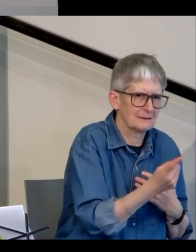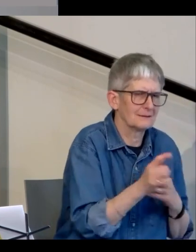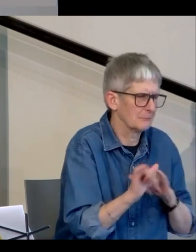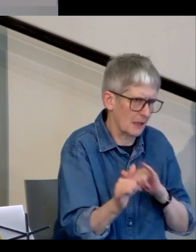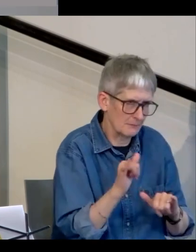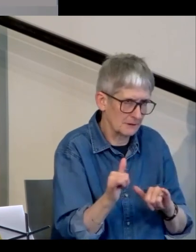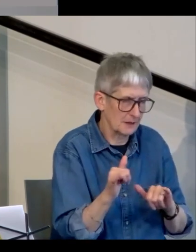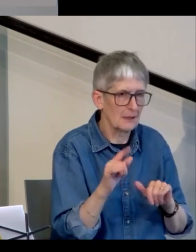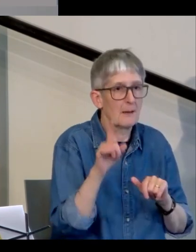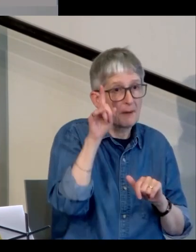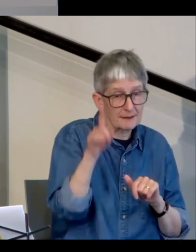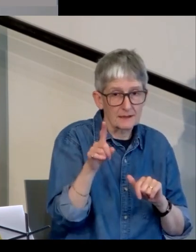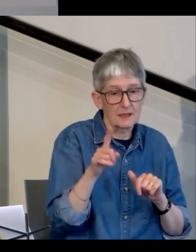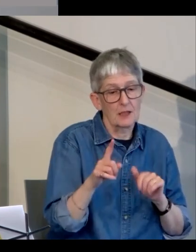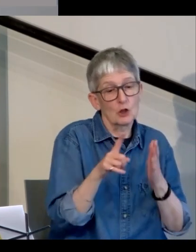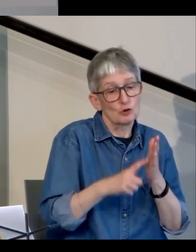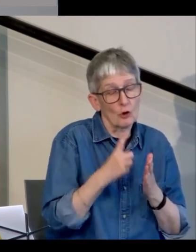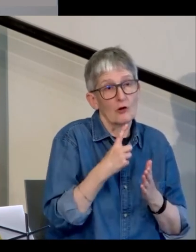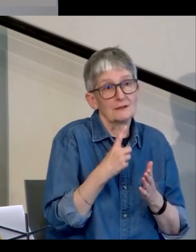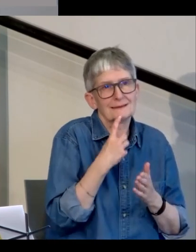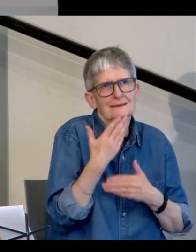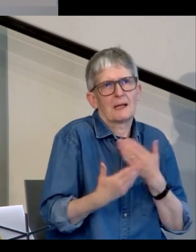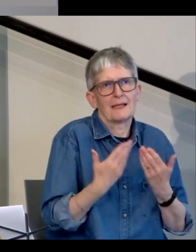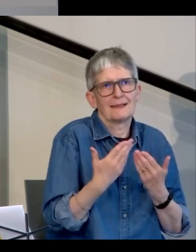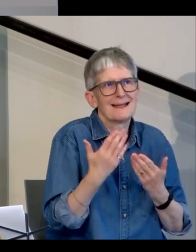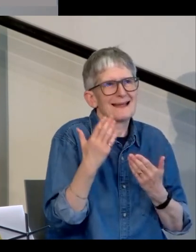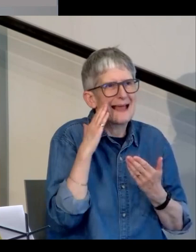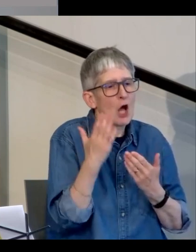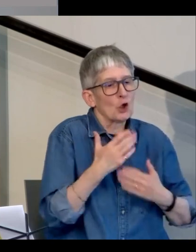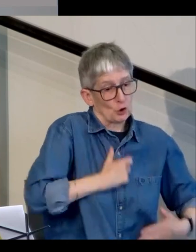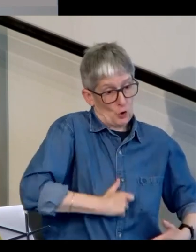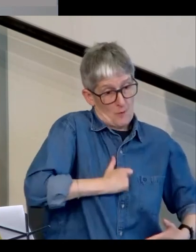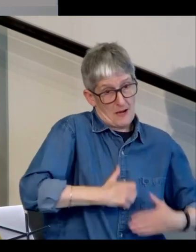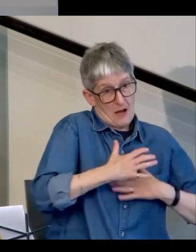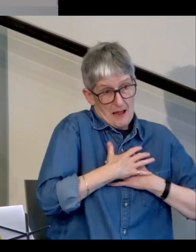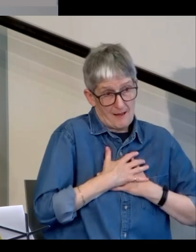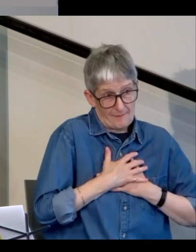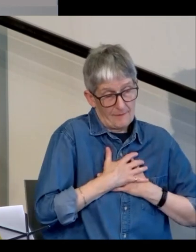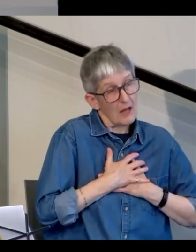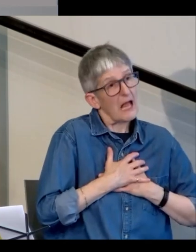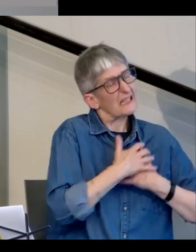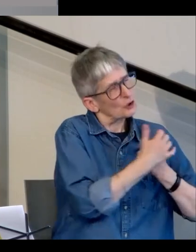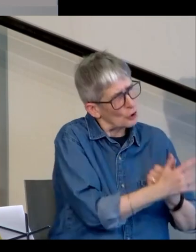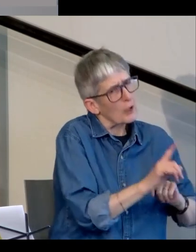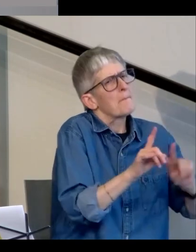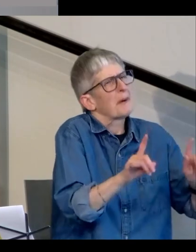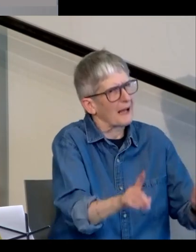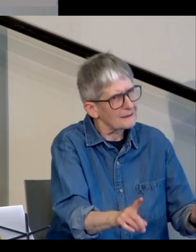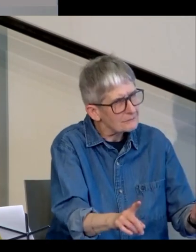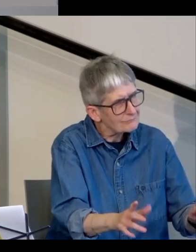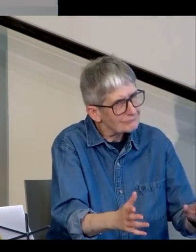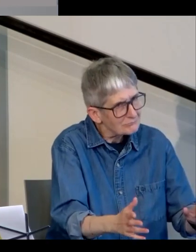Throughout these verses, John wants us to hear that human love, however noble and however